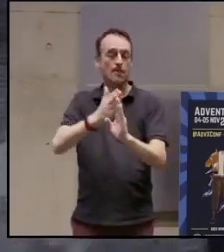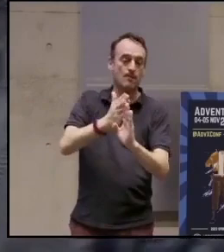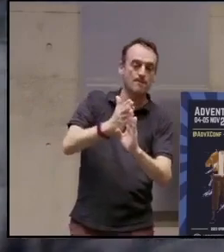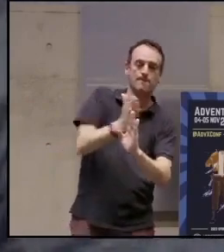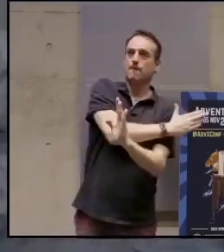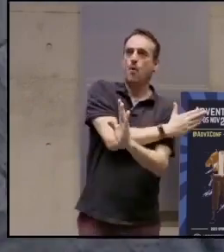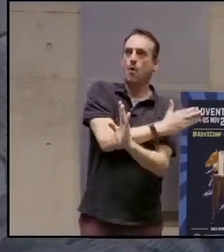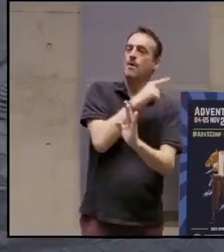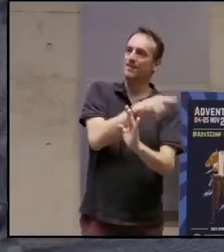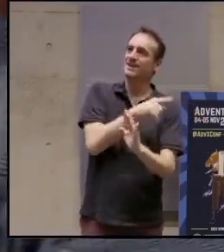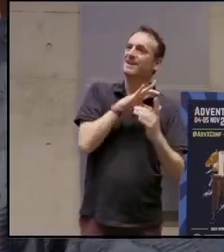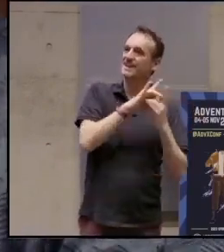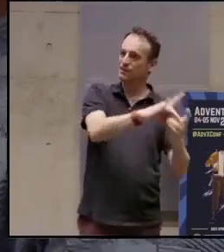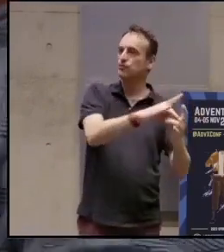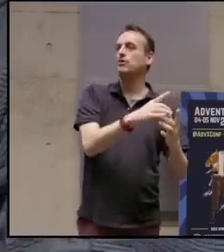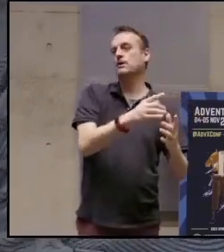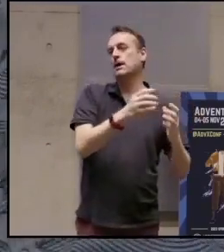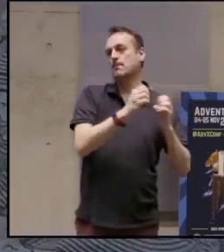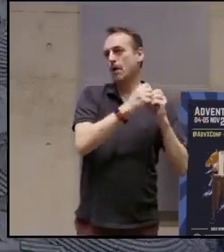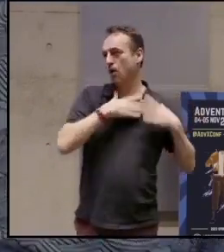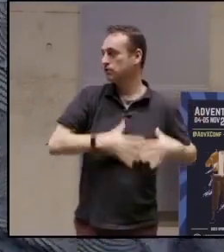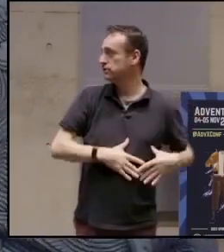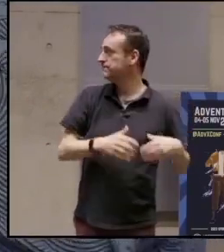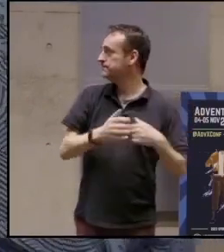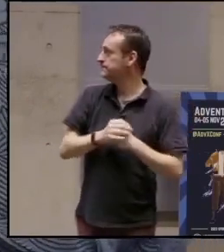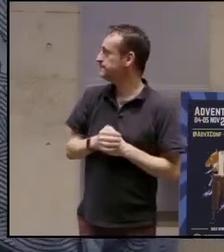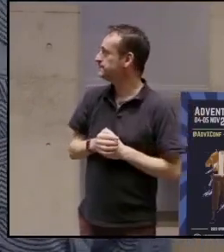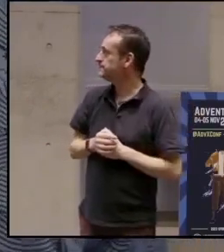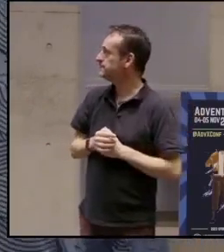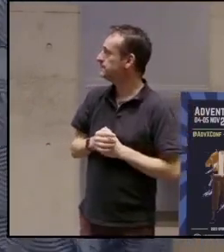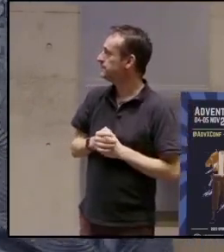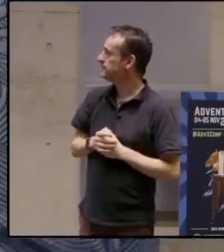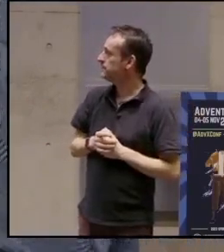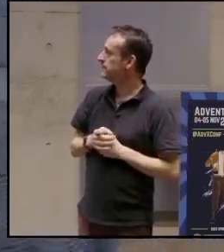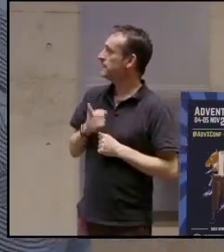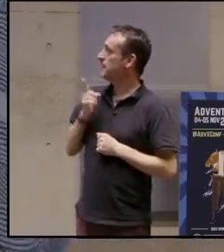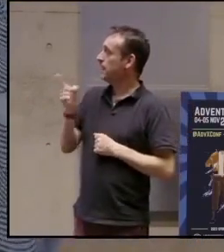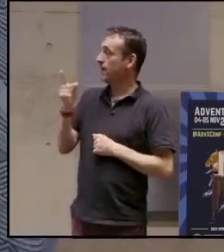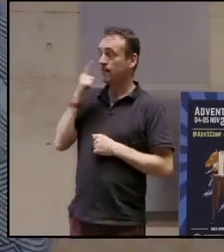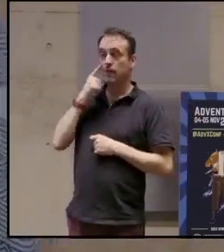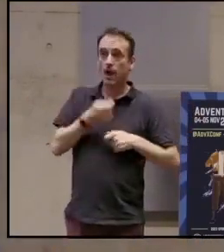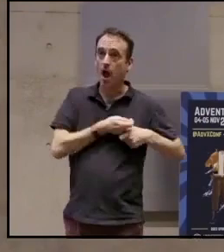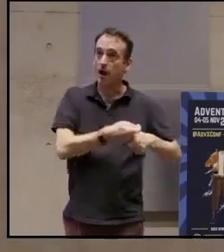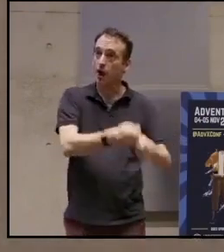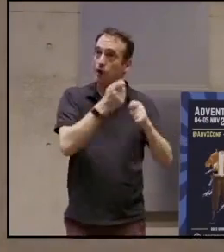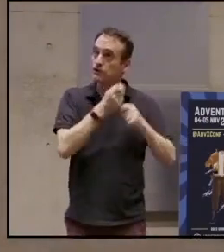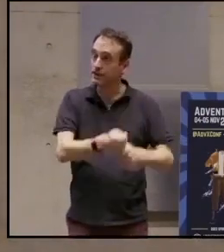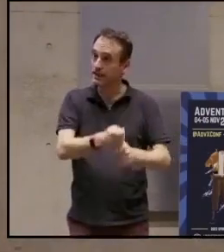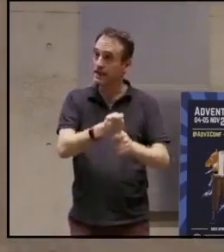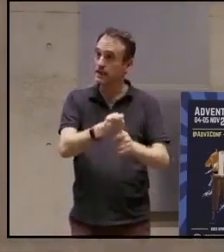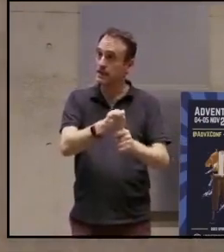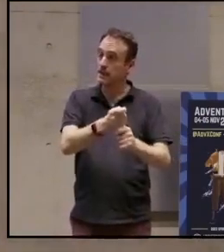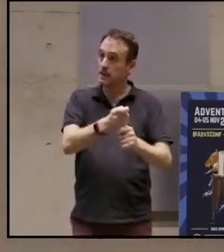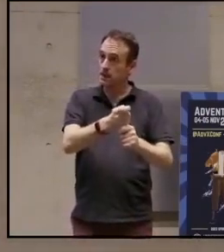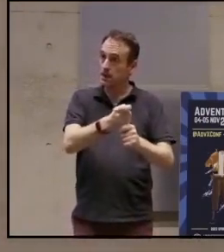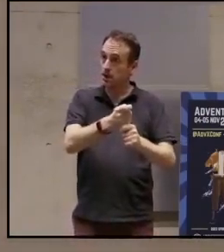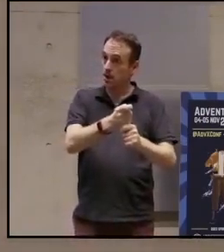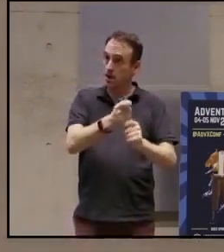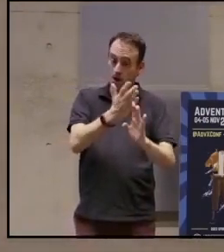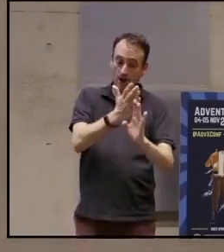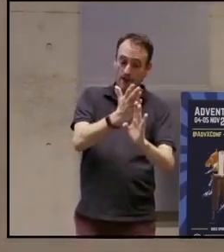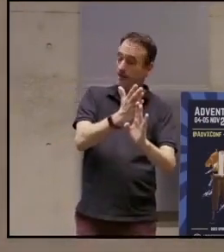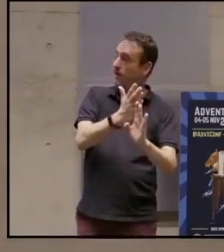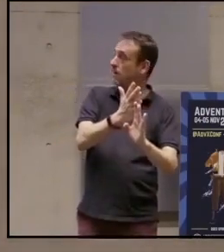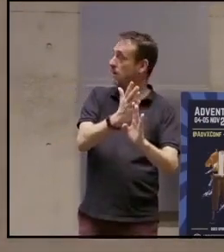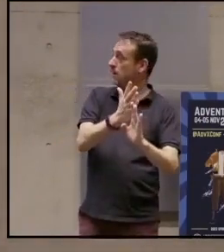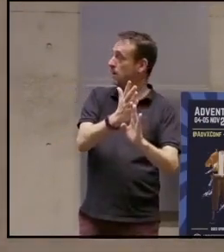right? So if you look at that first couple set of categories, these are relatively known spaces. 90% of our stories that we